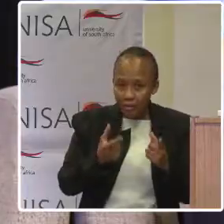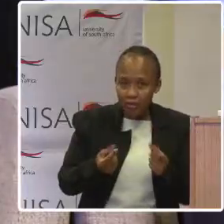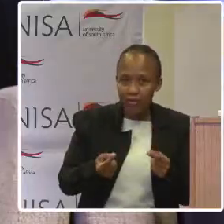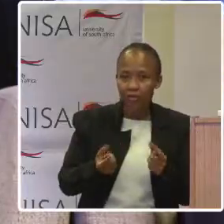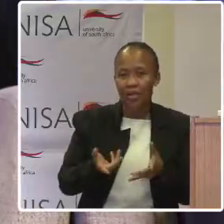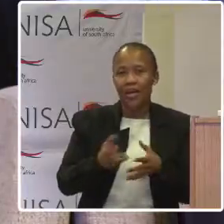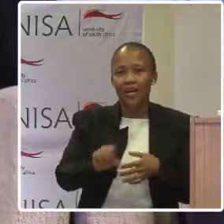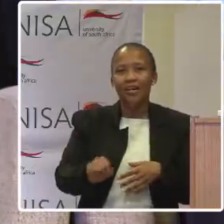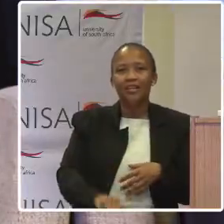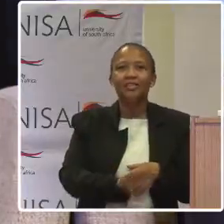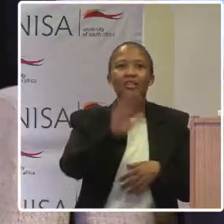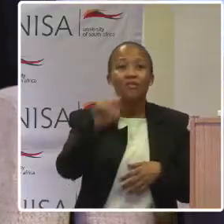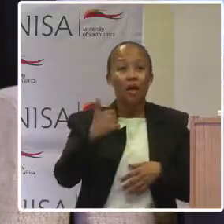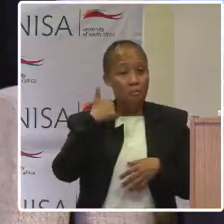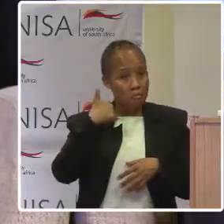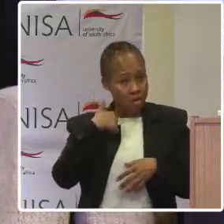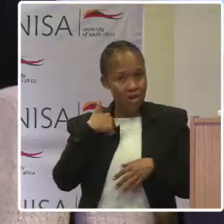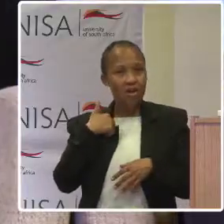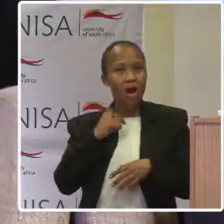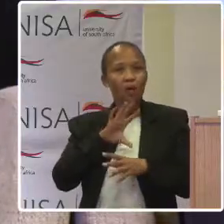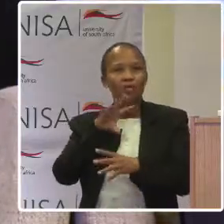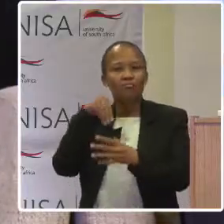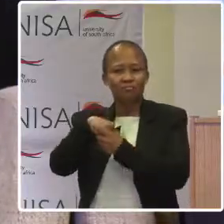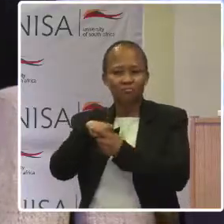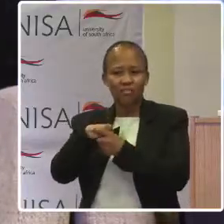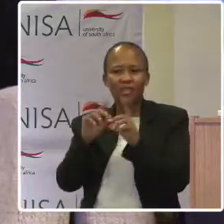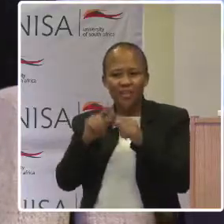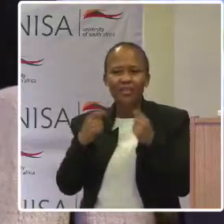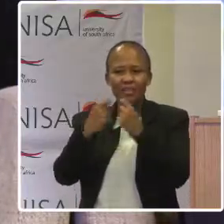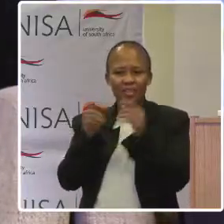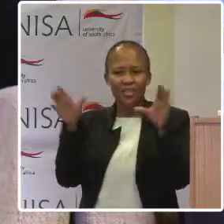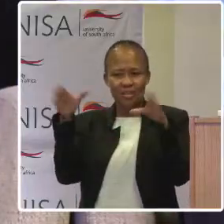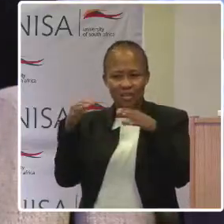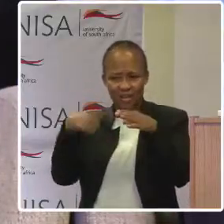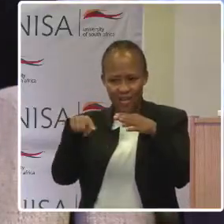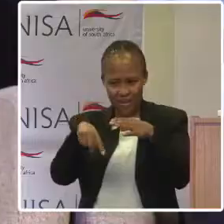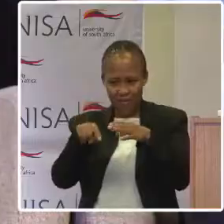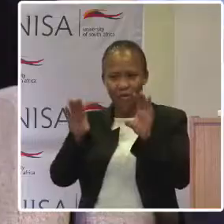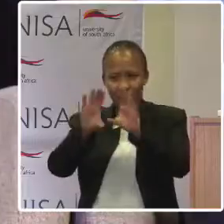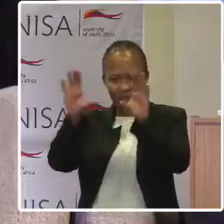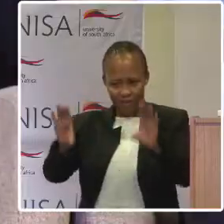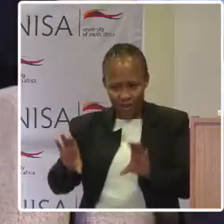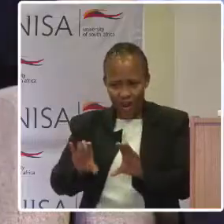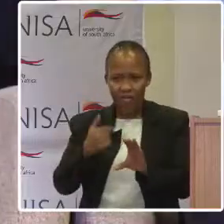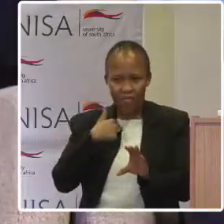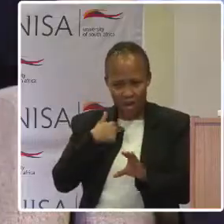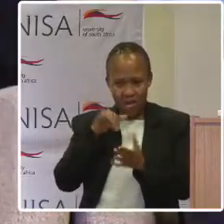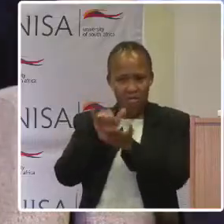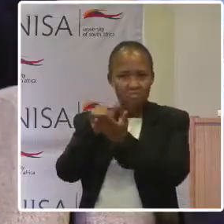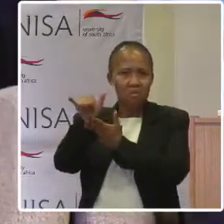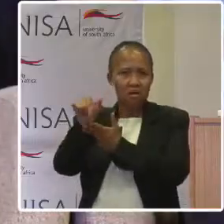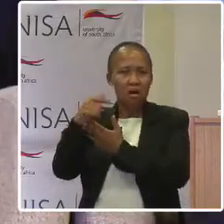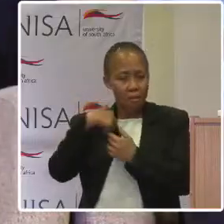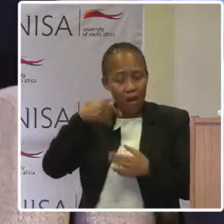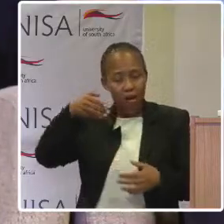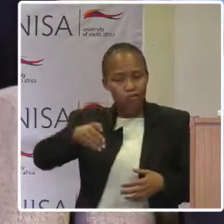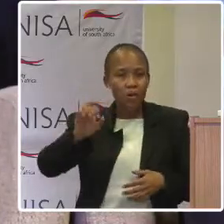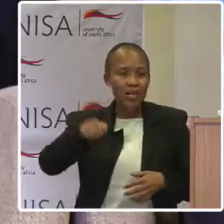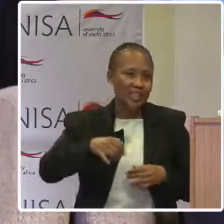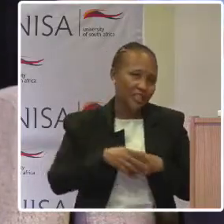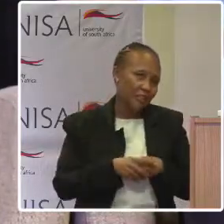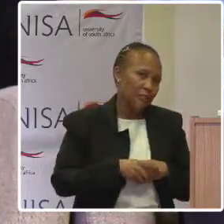I was part of the team that was certifying the Khan. I wasn't sleeping, because you can't sleep. The wind tunnel runs 24/7. When it starts, it can't